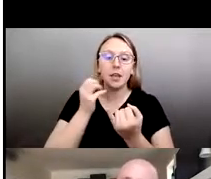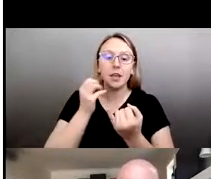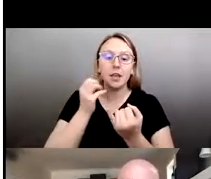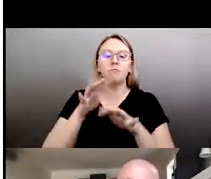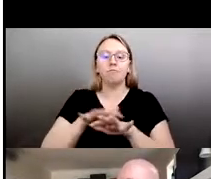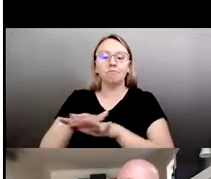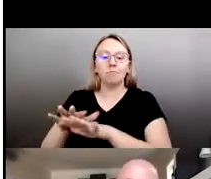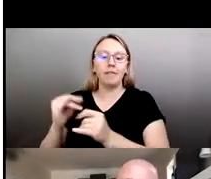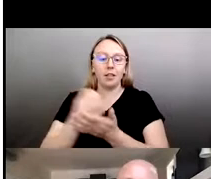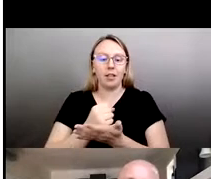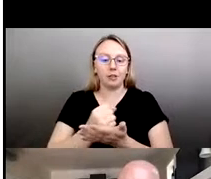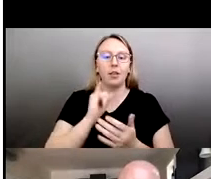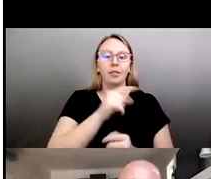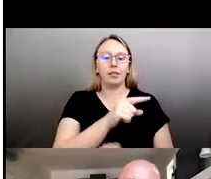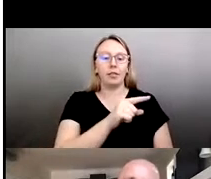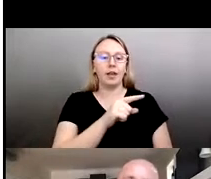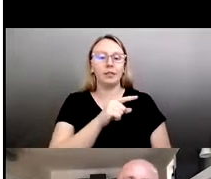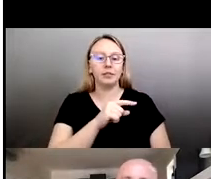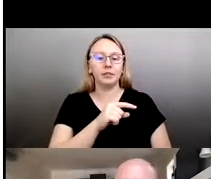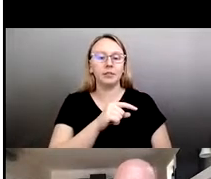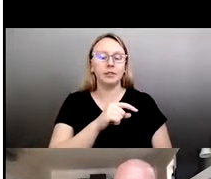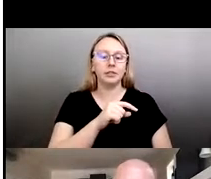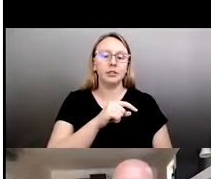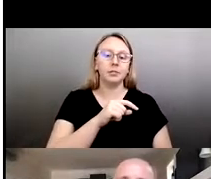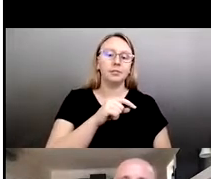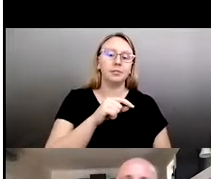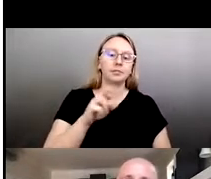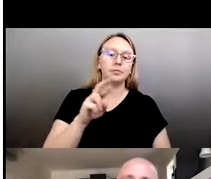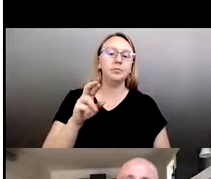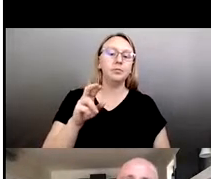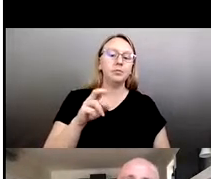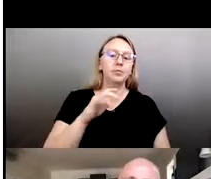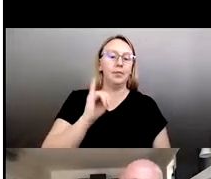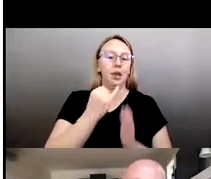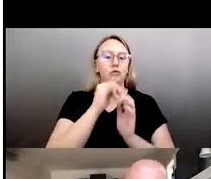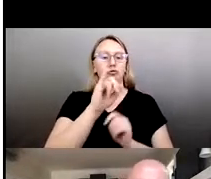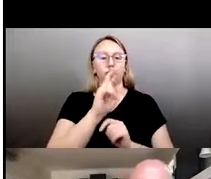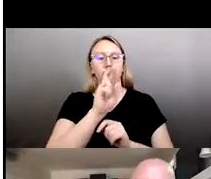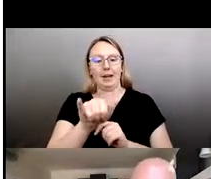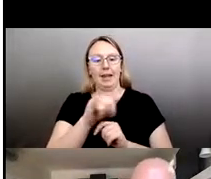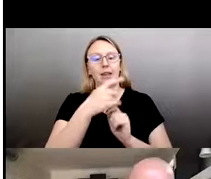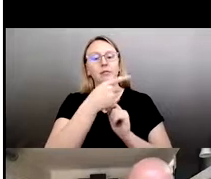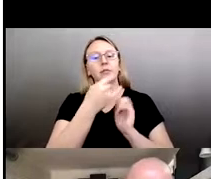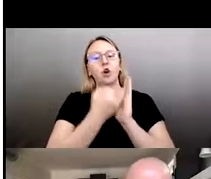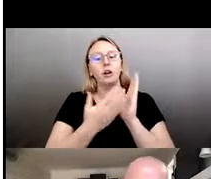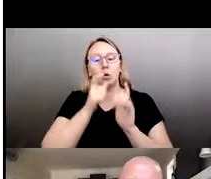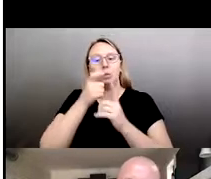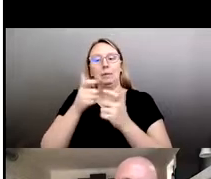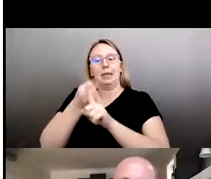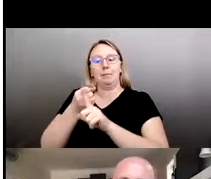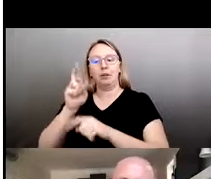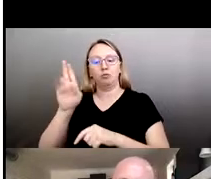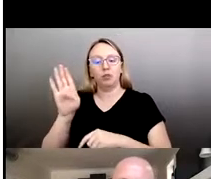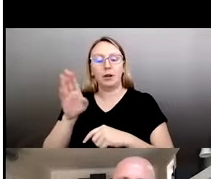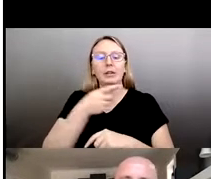Yoshida, that artist that I mentioned had a major impact on Roger as his teacher. Ray lived about a mile from where the Roger Brown